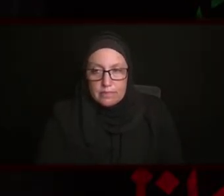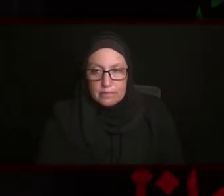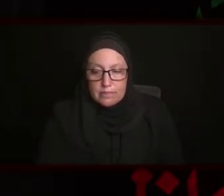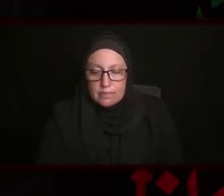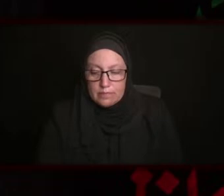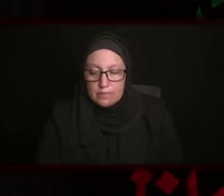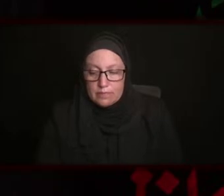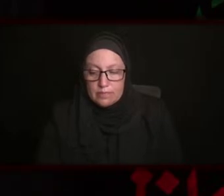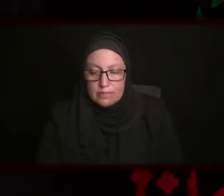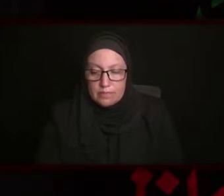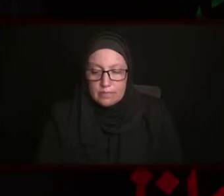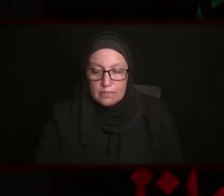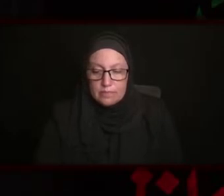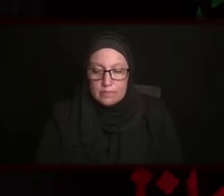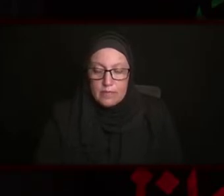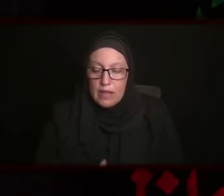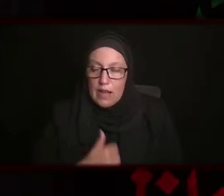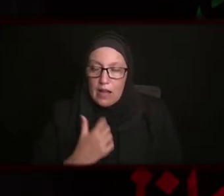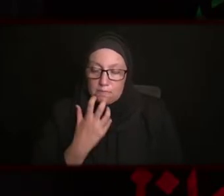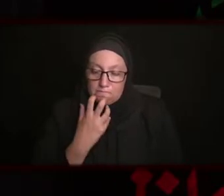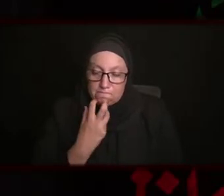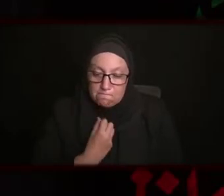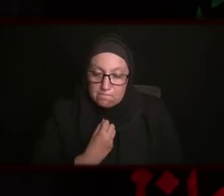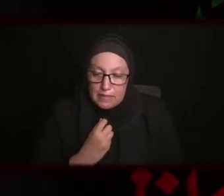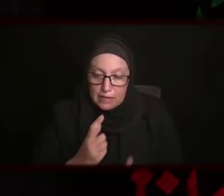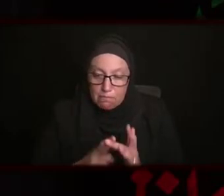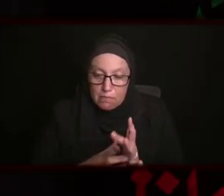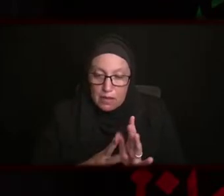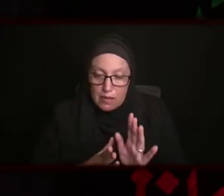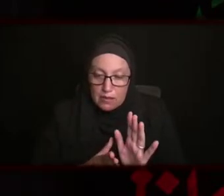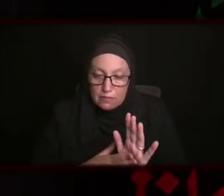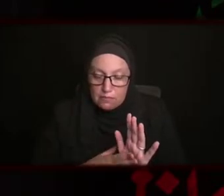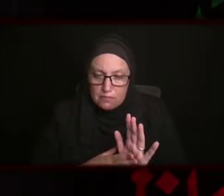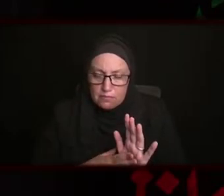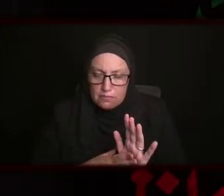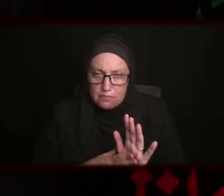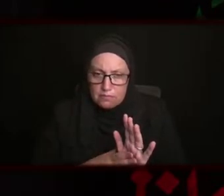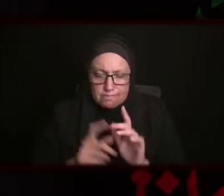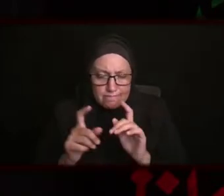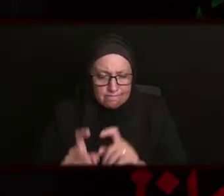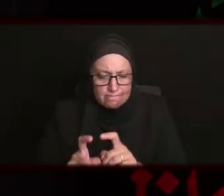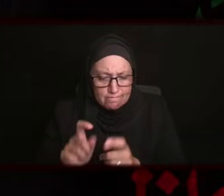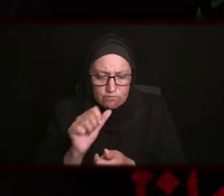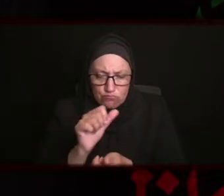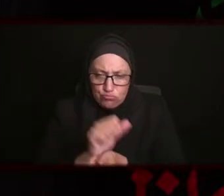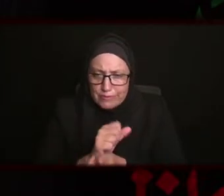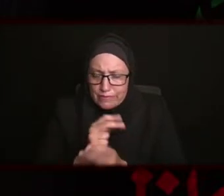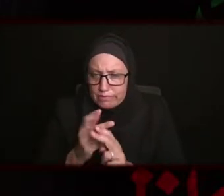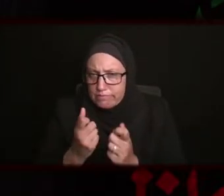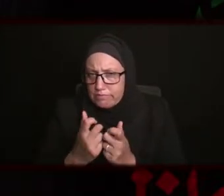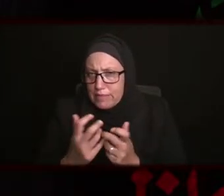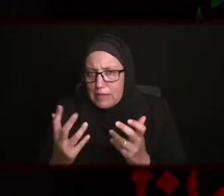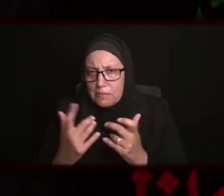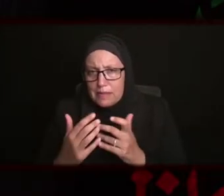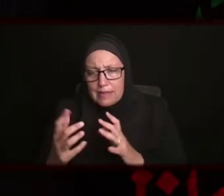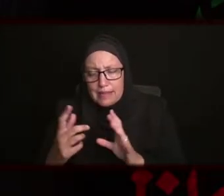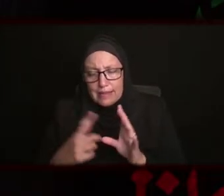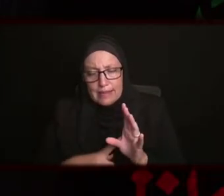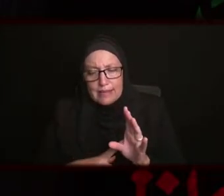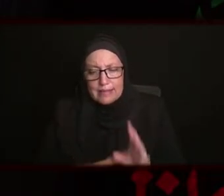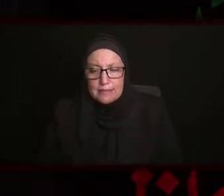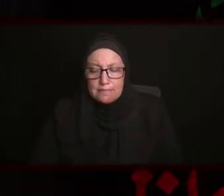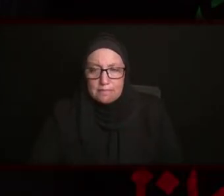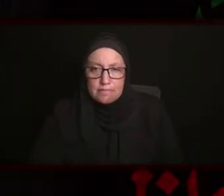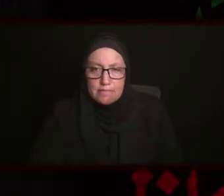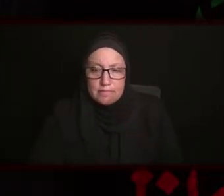many years imprisoned in them for no reason or crime. But the Abbasid dynasty